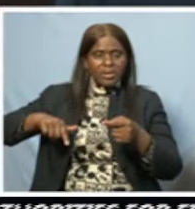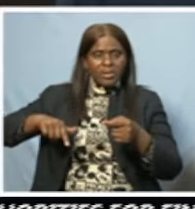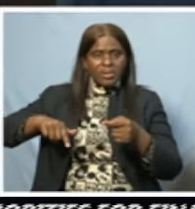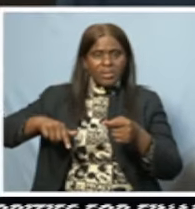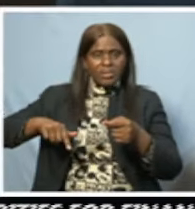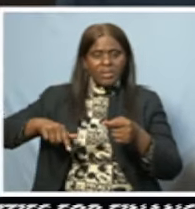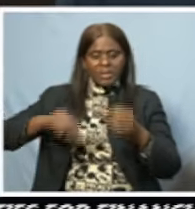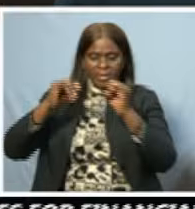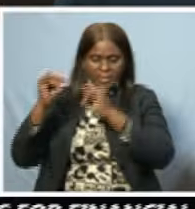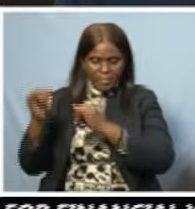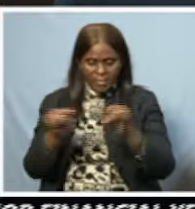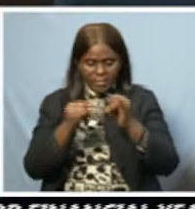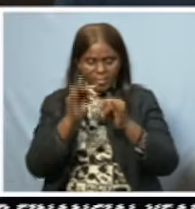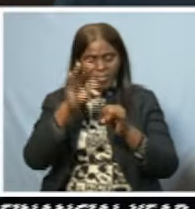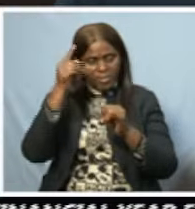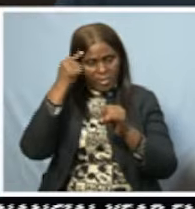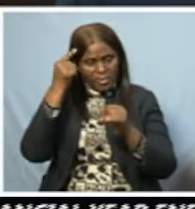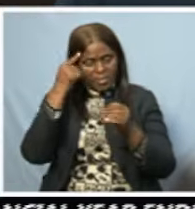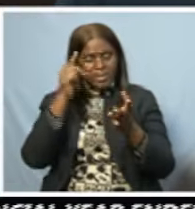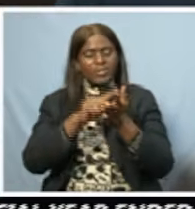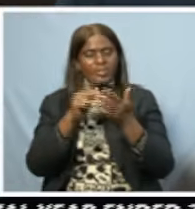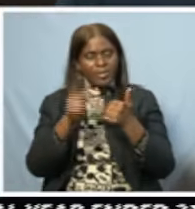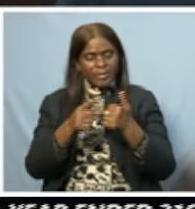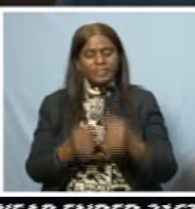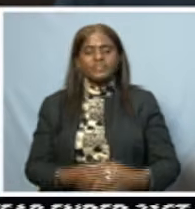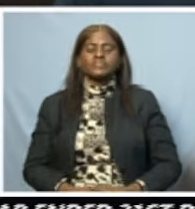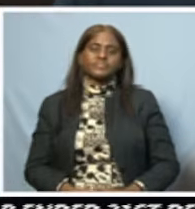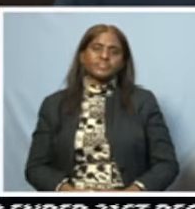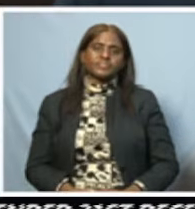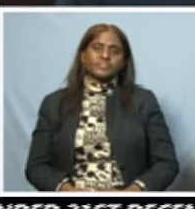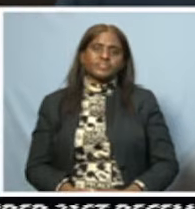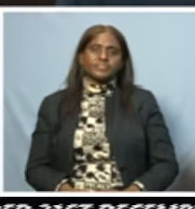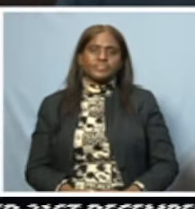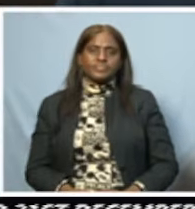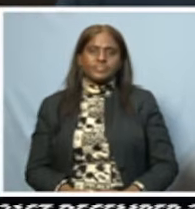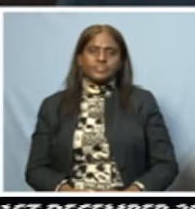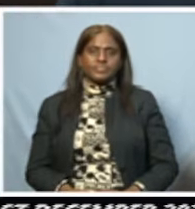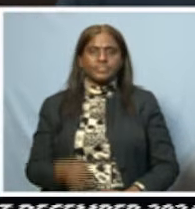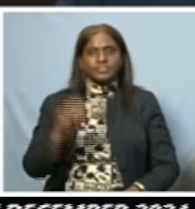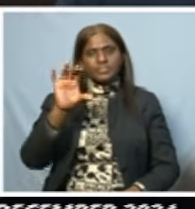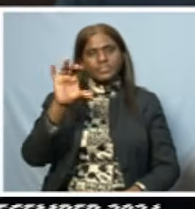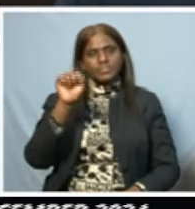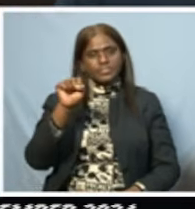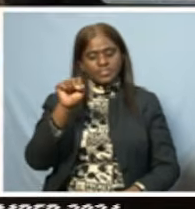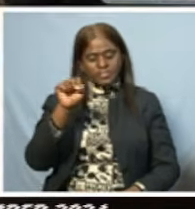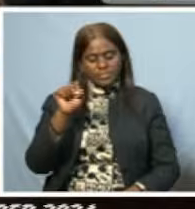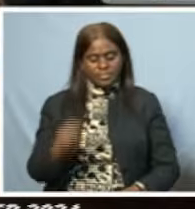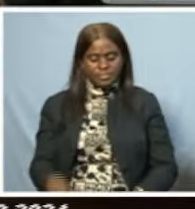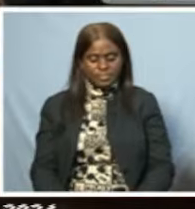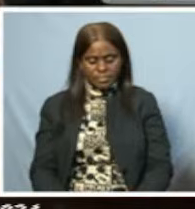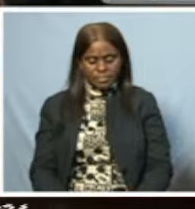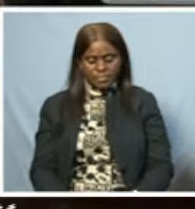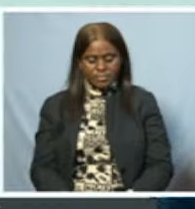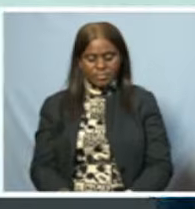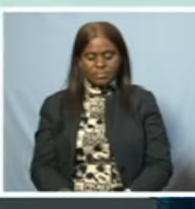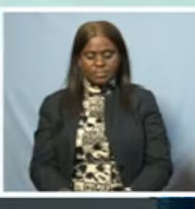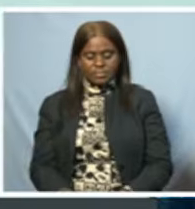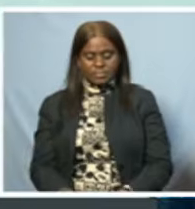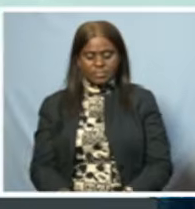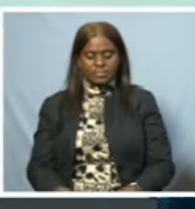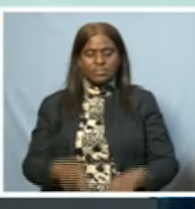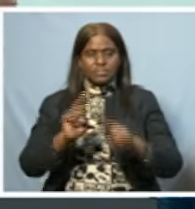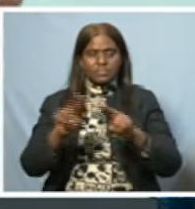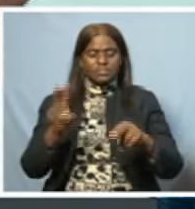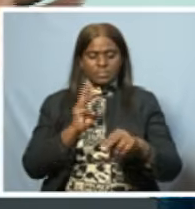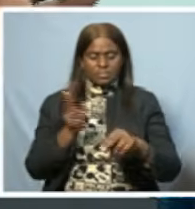needed, and that saving our as well as matters in time, which surrounding procurement. The dumping site, all